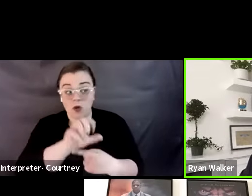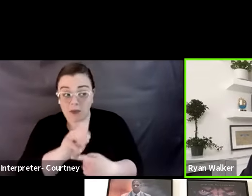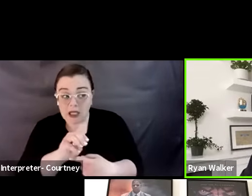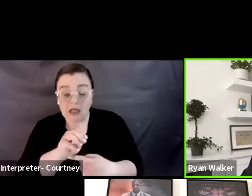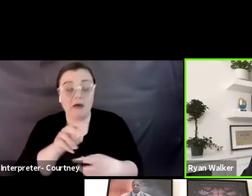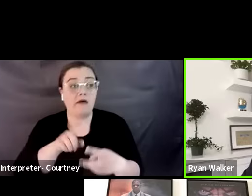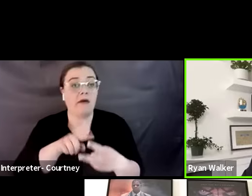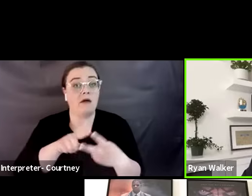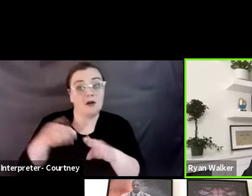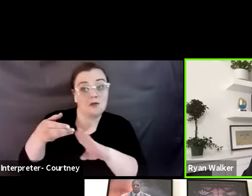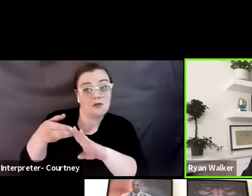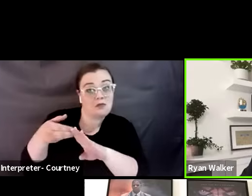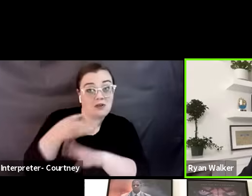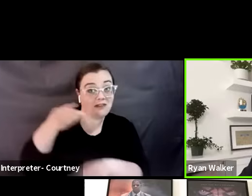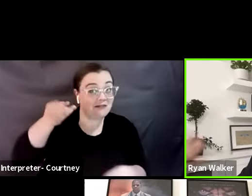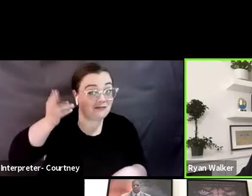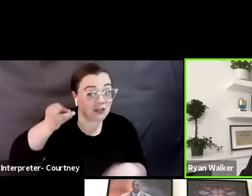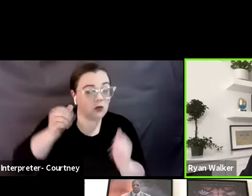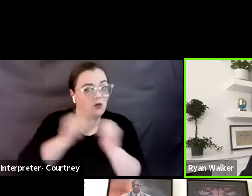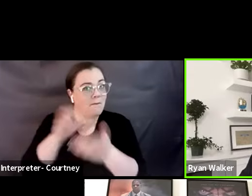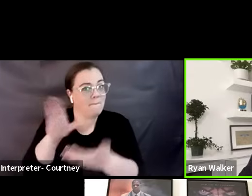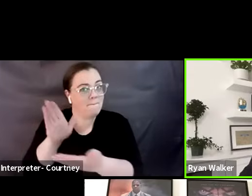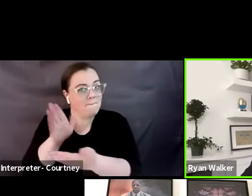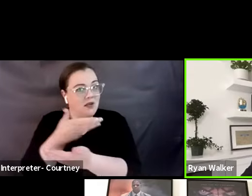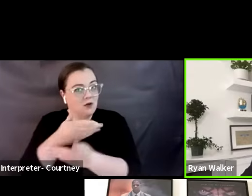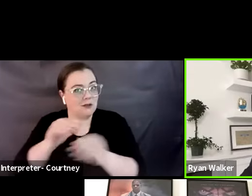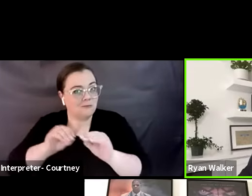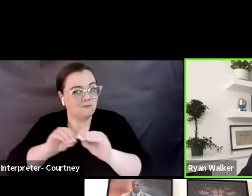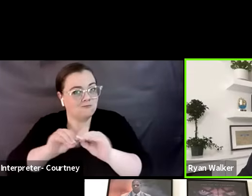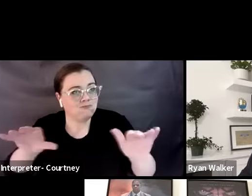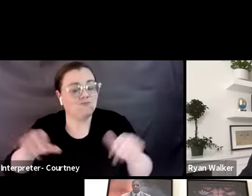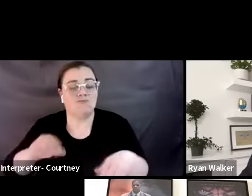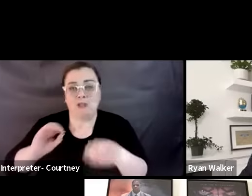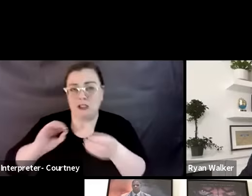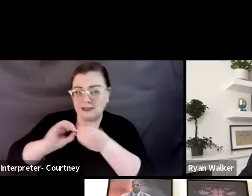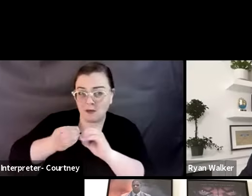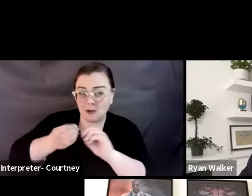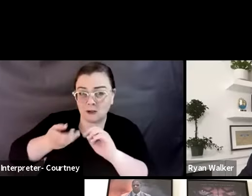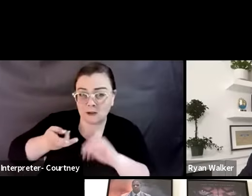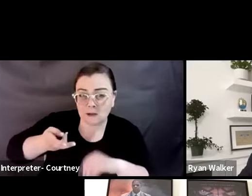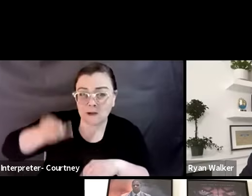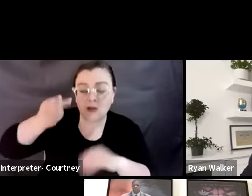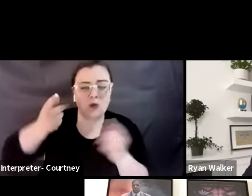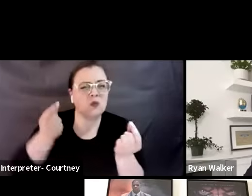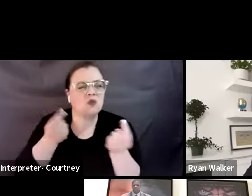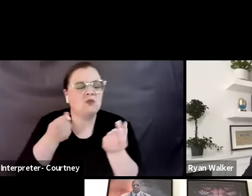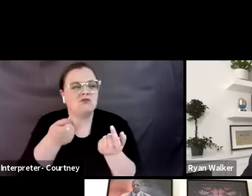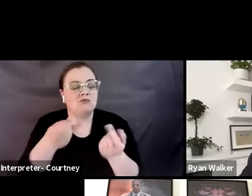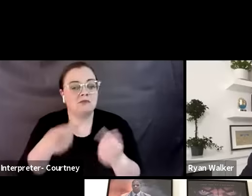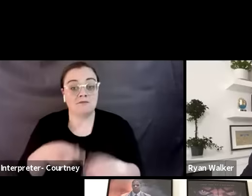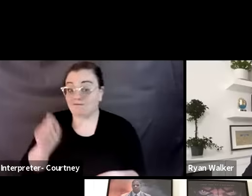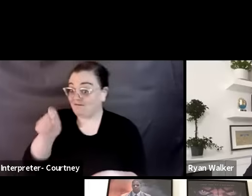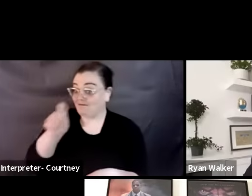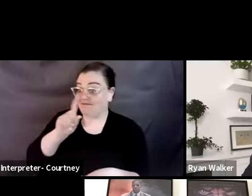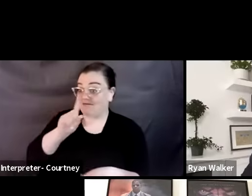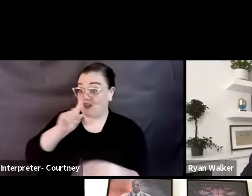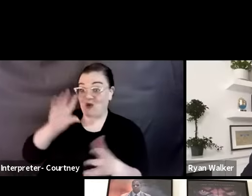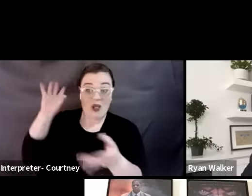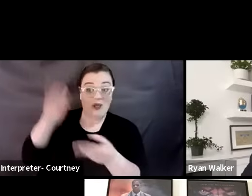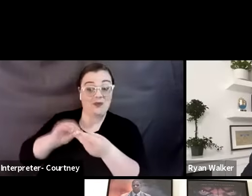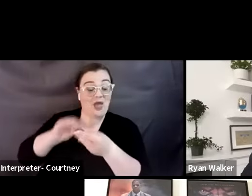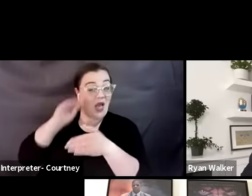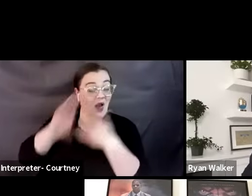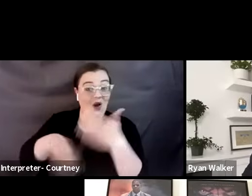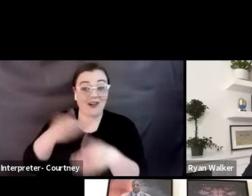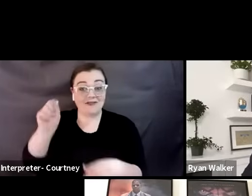music distribution and numbers. What would you say is the most important? All of that. I mean, during the pandemic, I picked up a